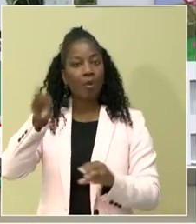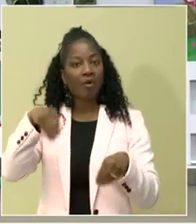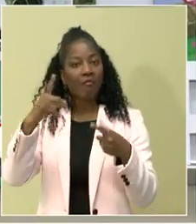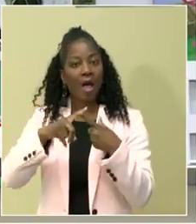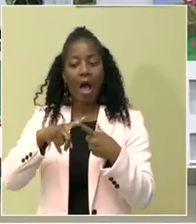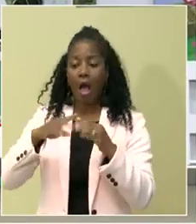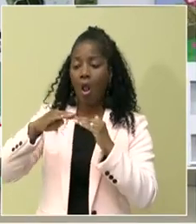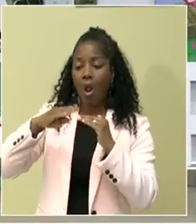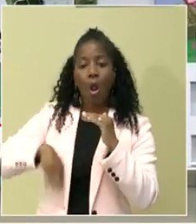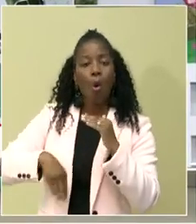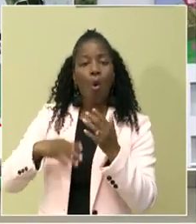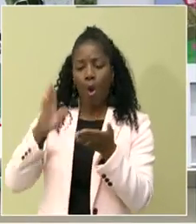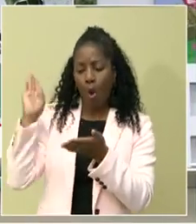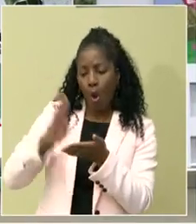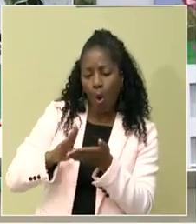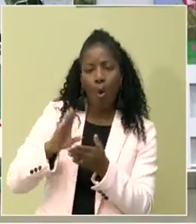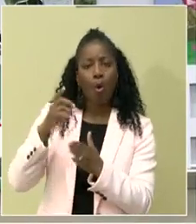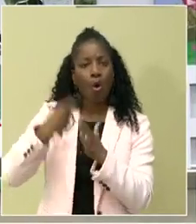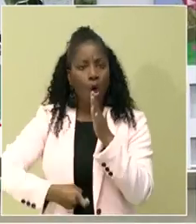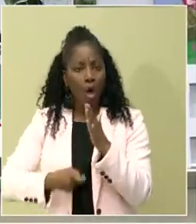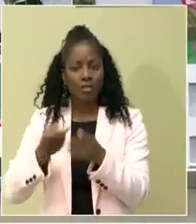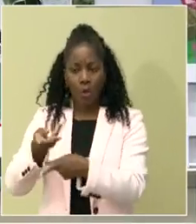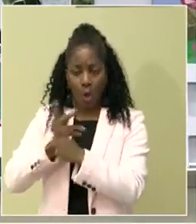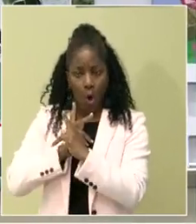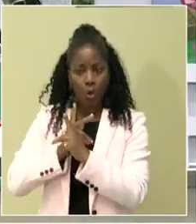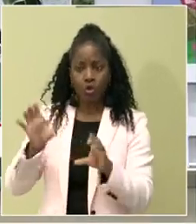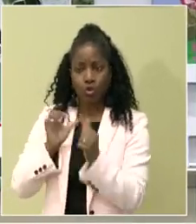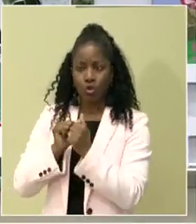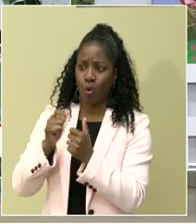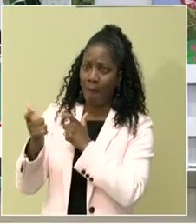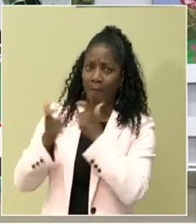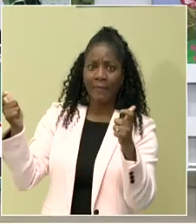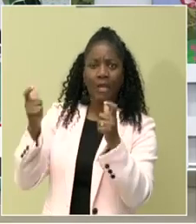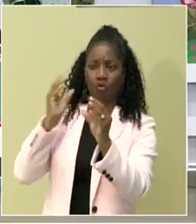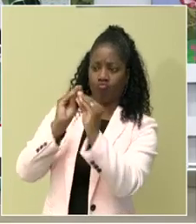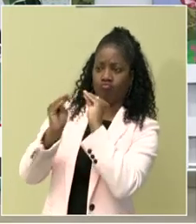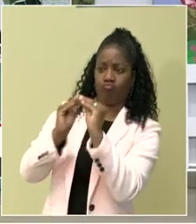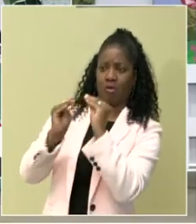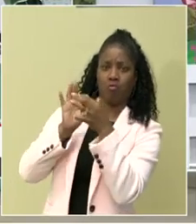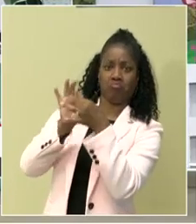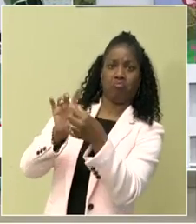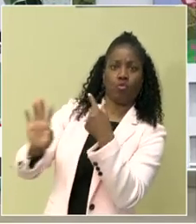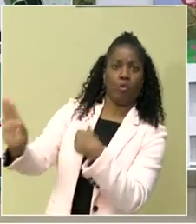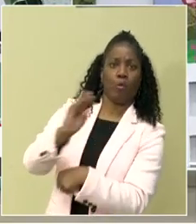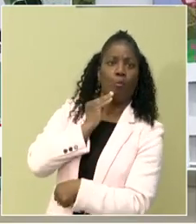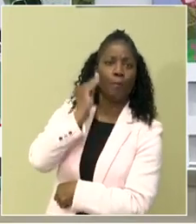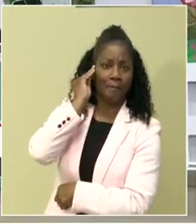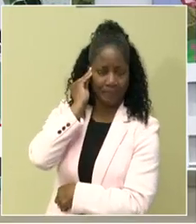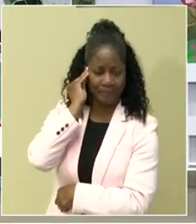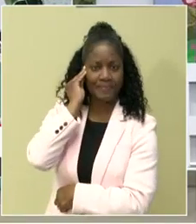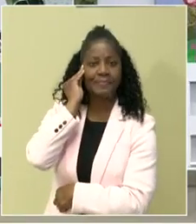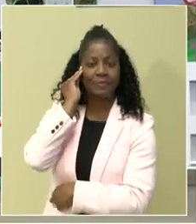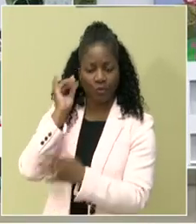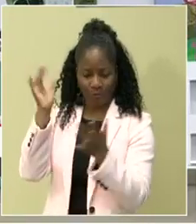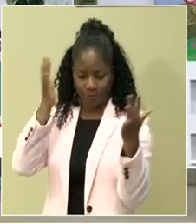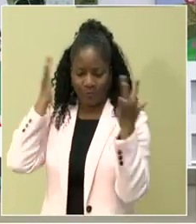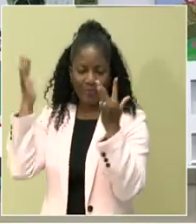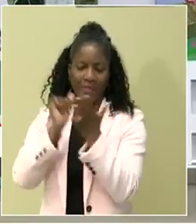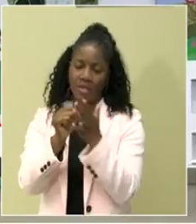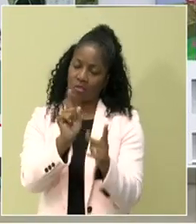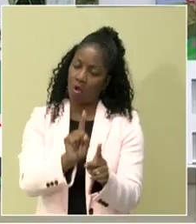or grants to seniors to do major repairs on their home. And so that's also